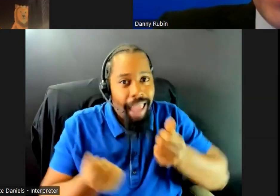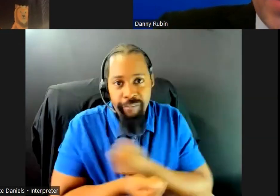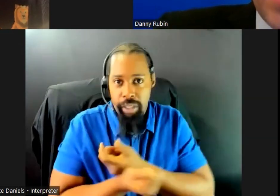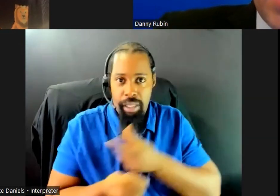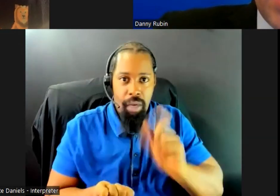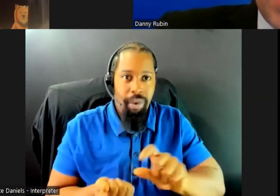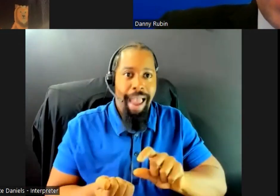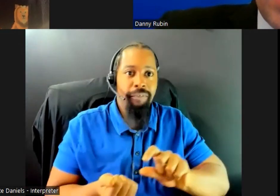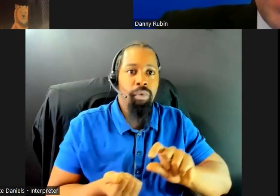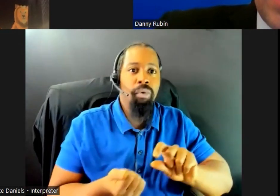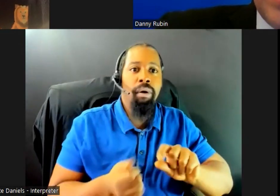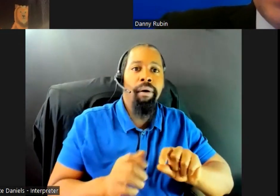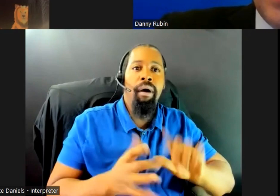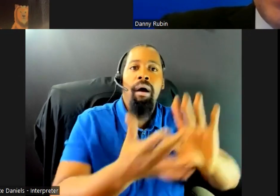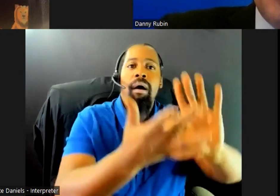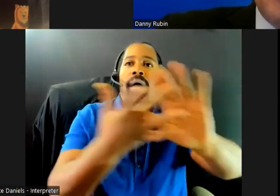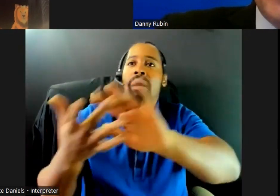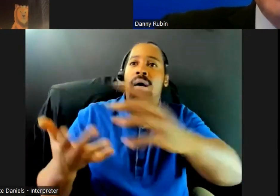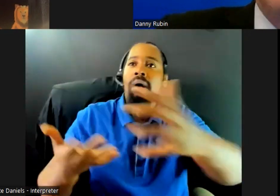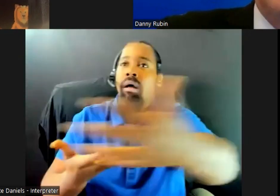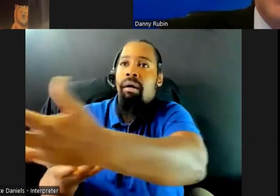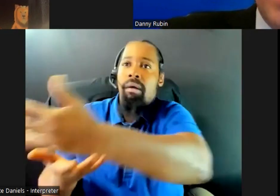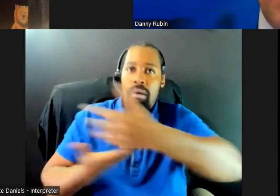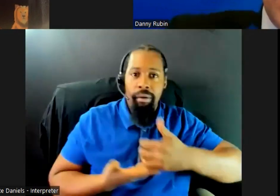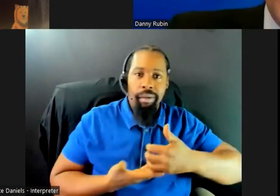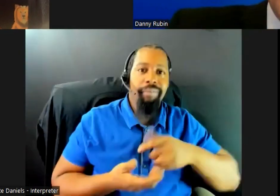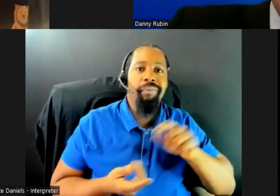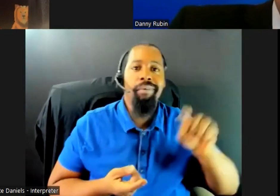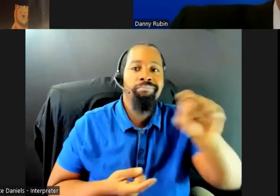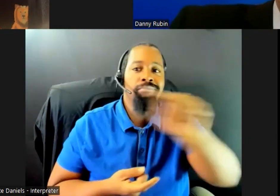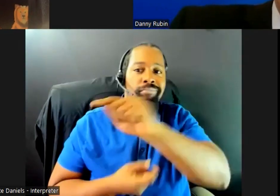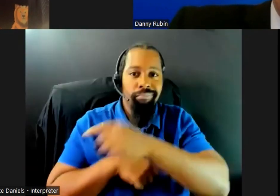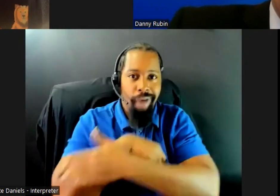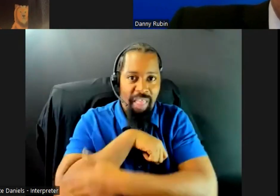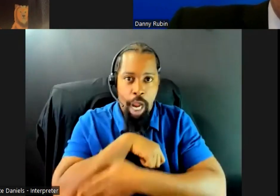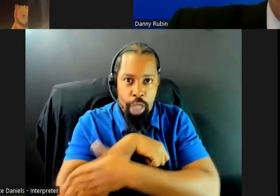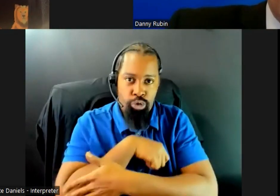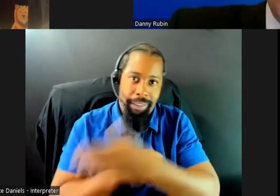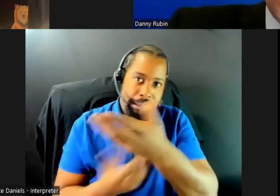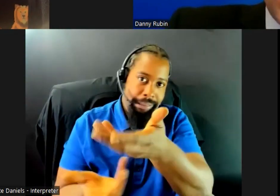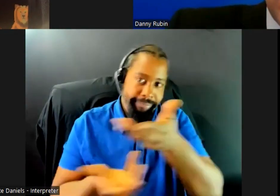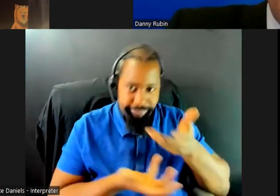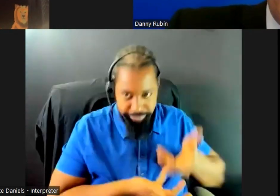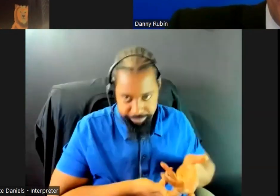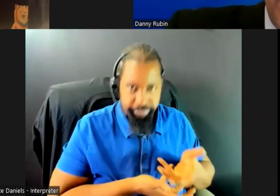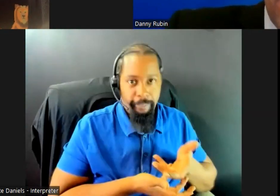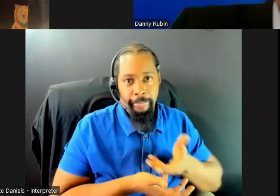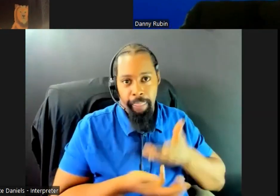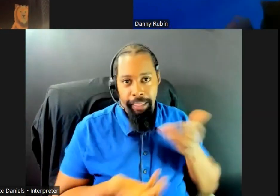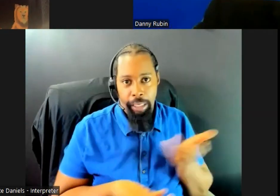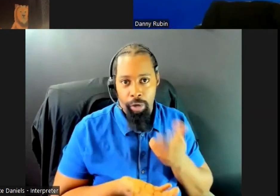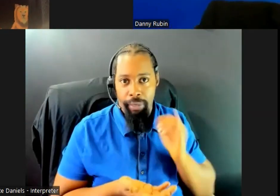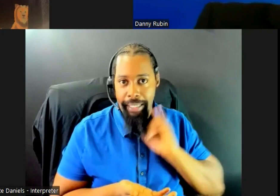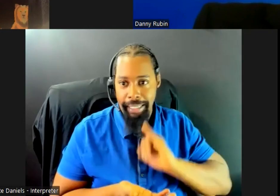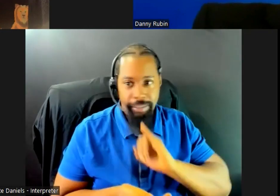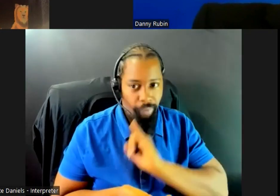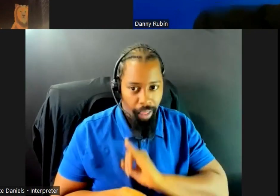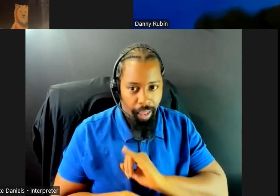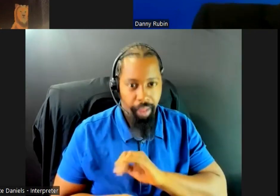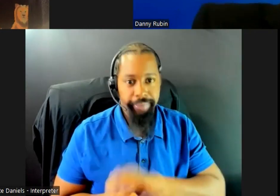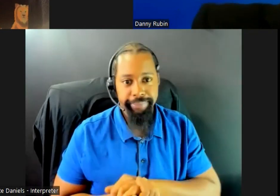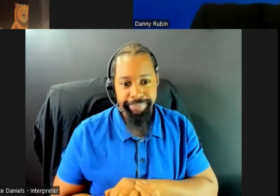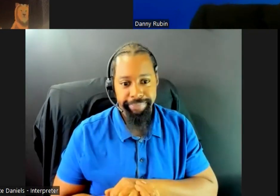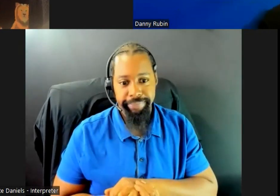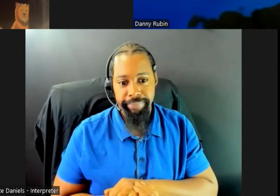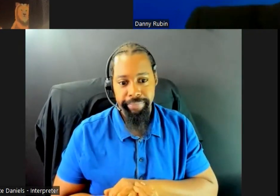global business. And yeah, it is. Does everything end up getting sent to you in Israel and it's assembled there and then shipped to